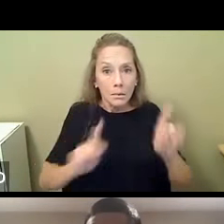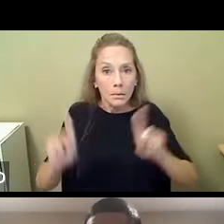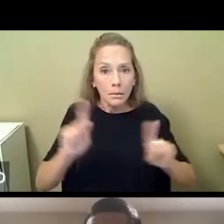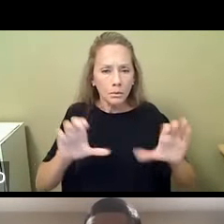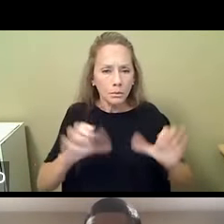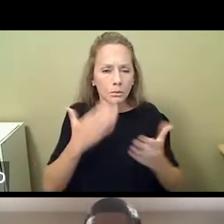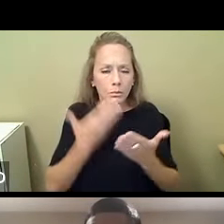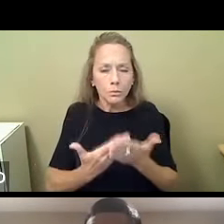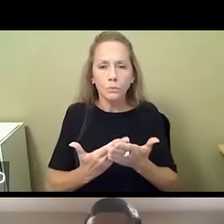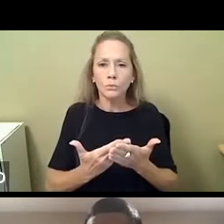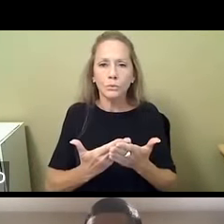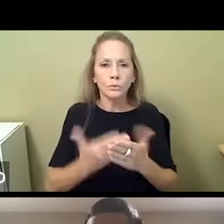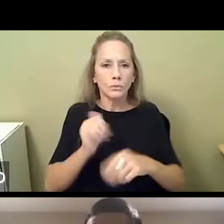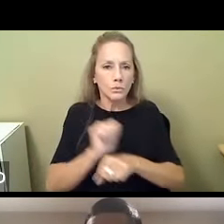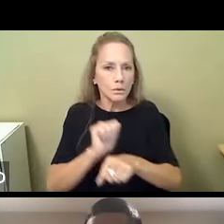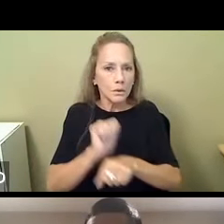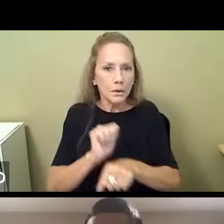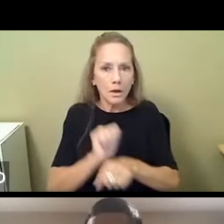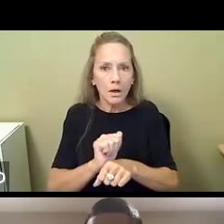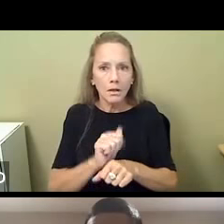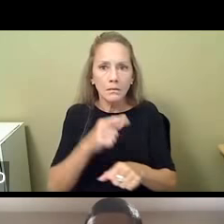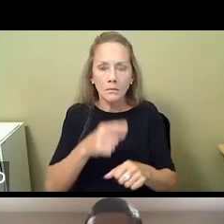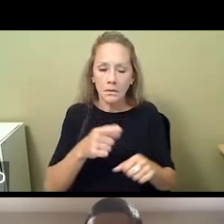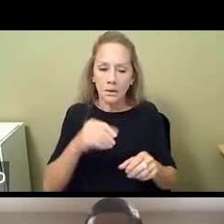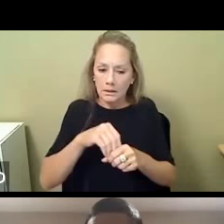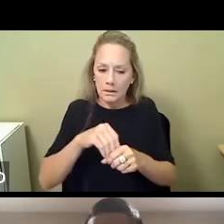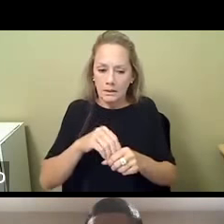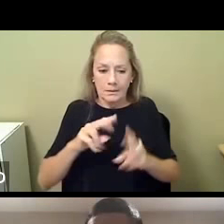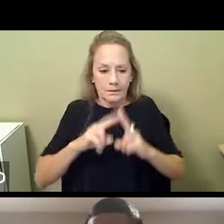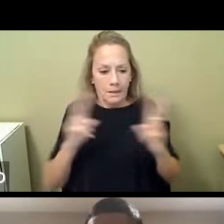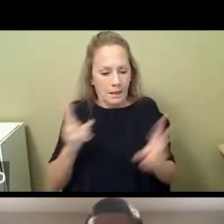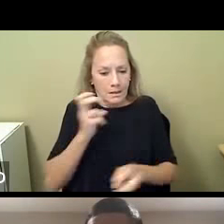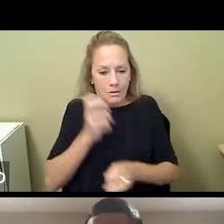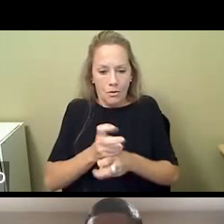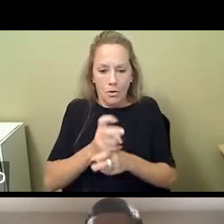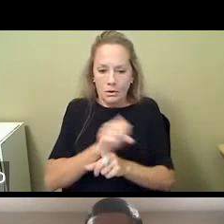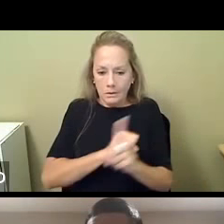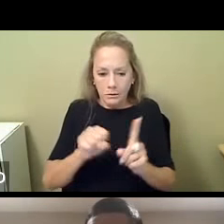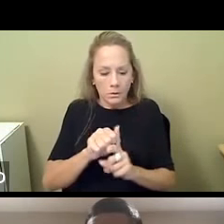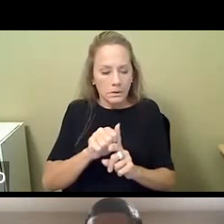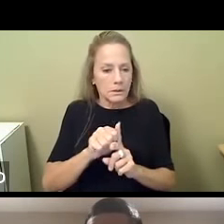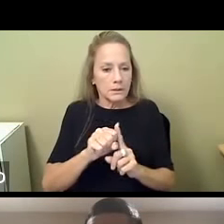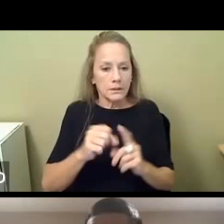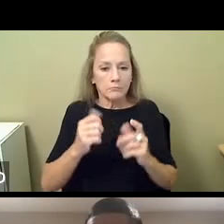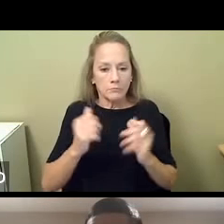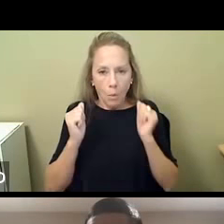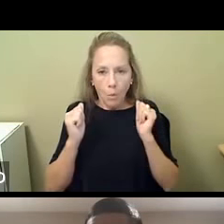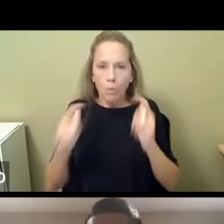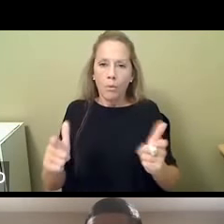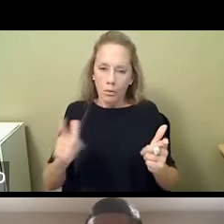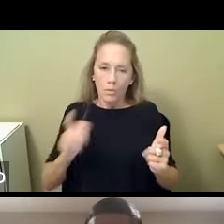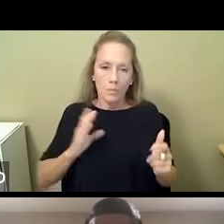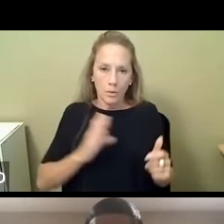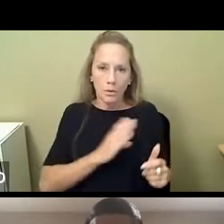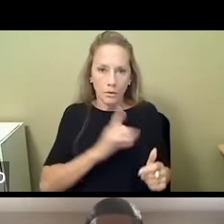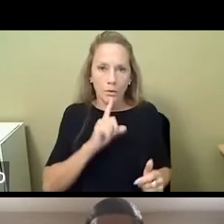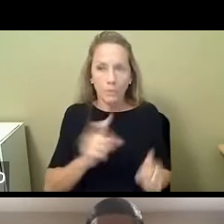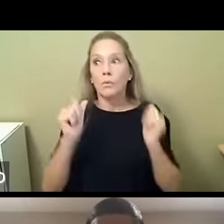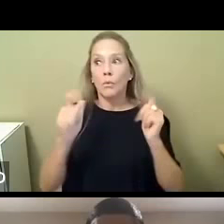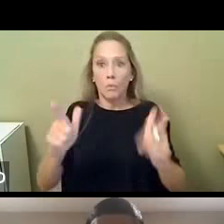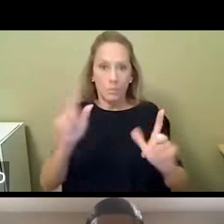very good job. They're in a very difficult situation. Everybody is.